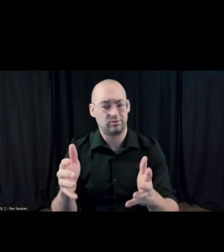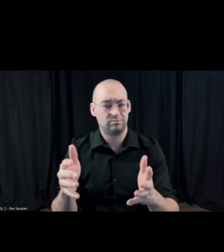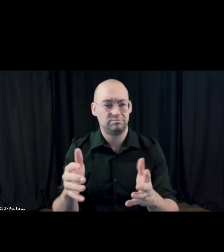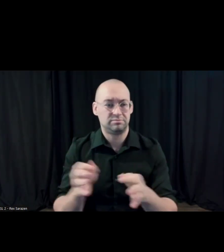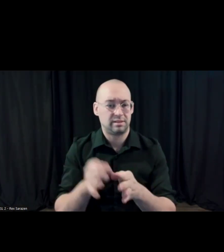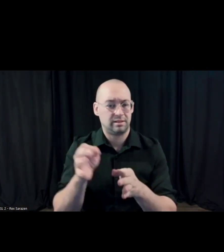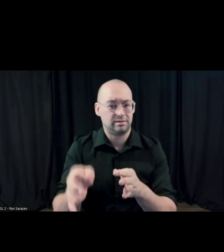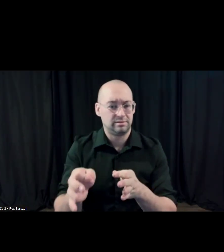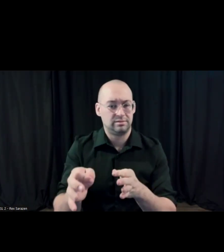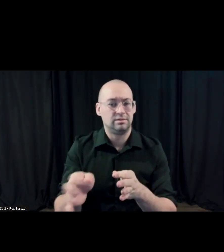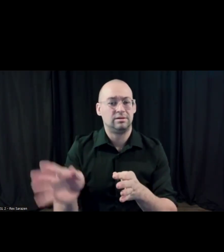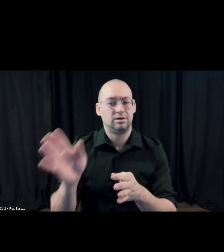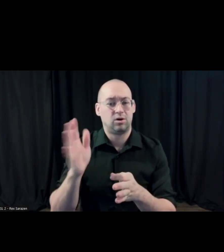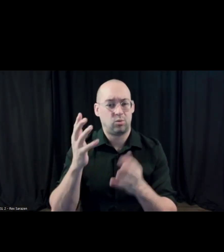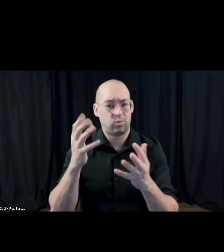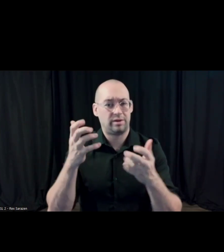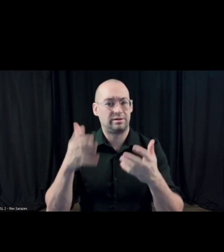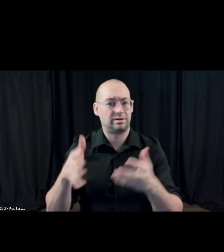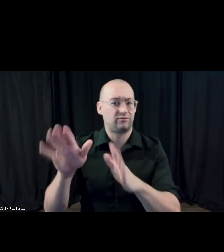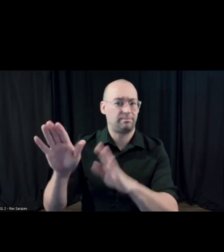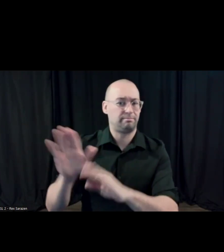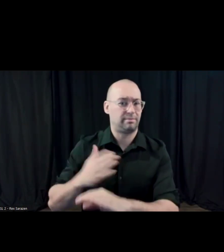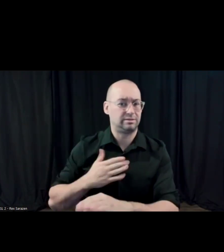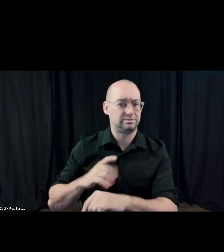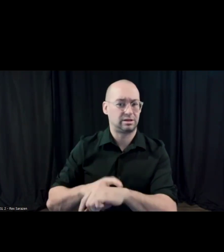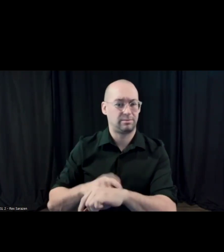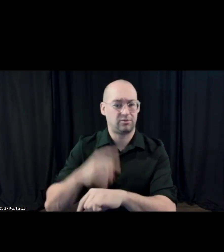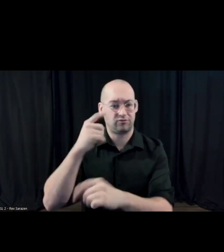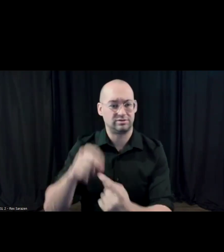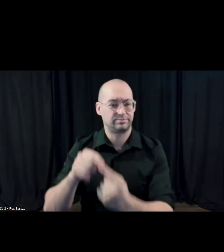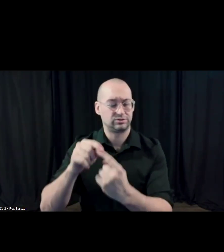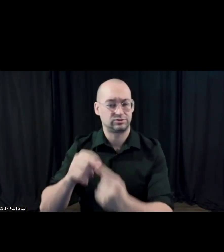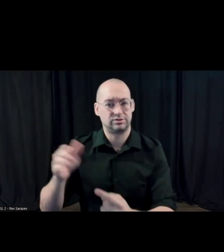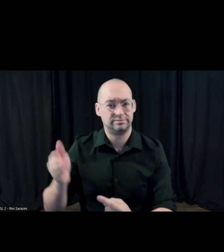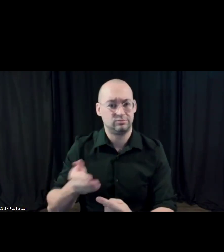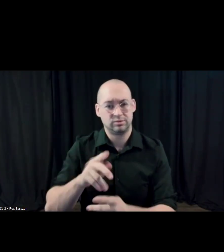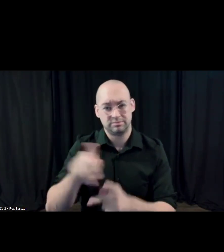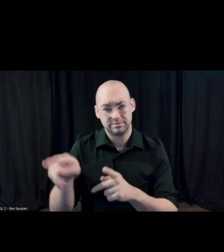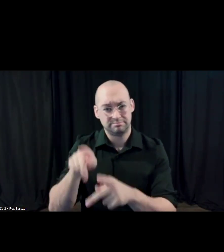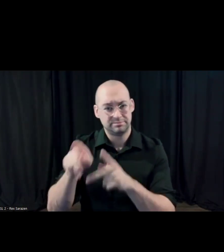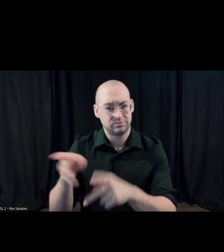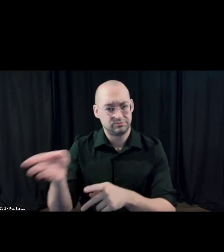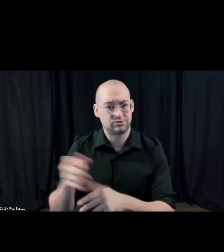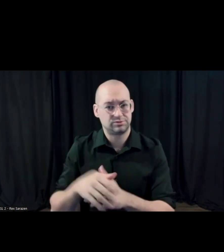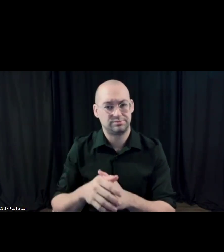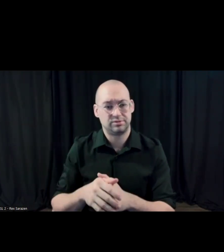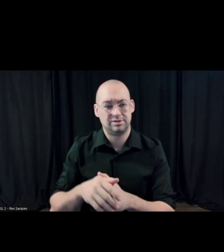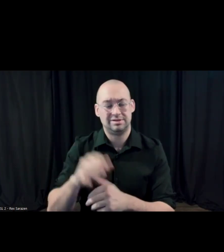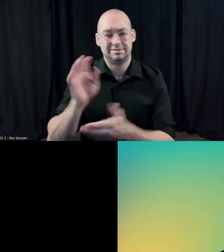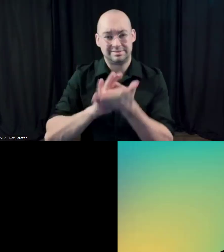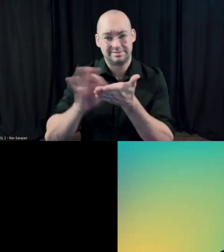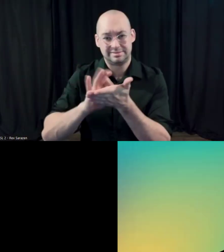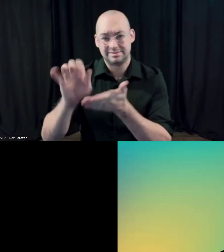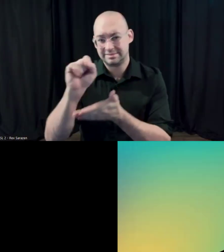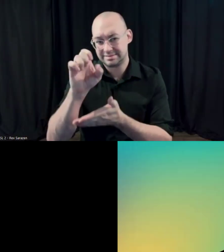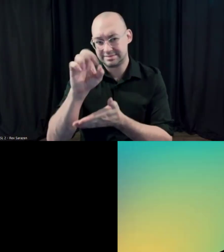to yield my time to a special guest joining us today. I'm so grateful and honored that Secretary Johnson is joining our